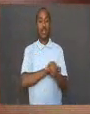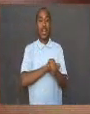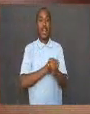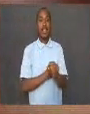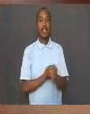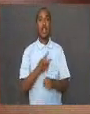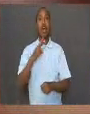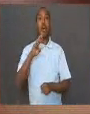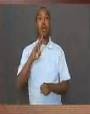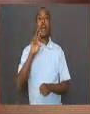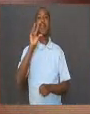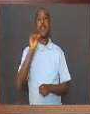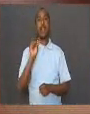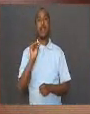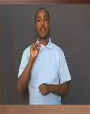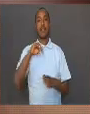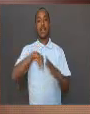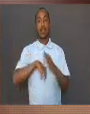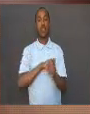spontaneous or